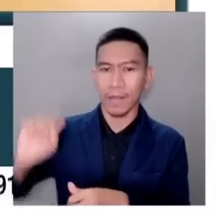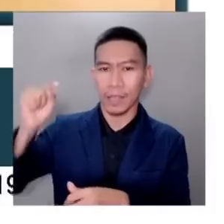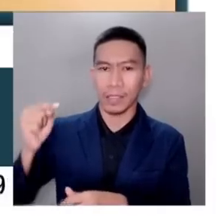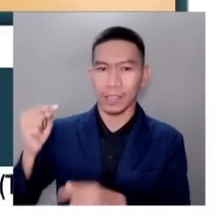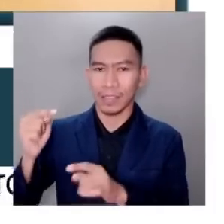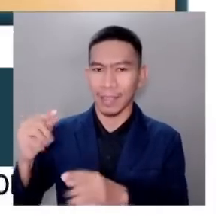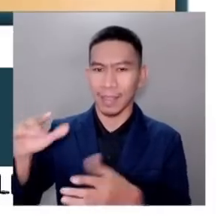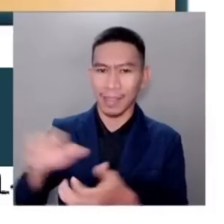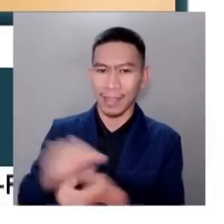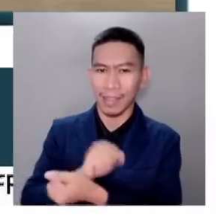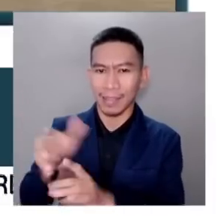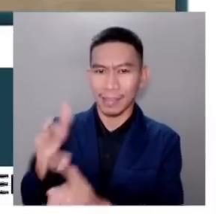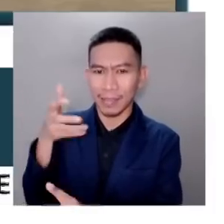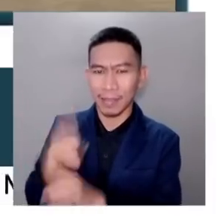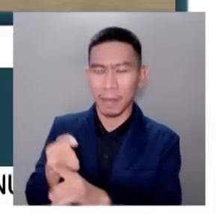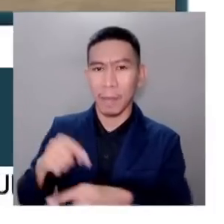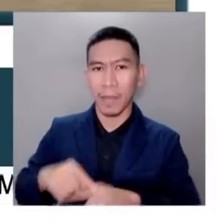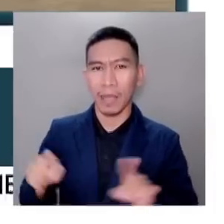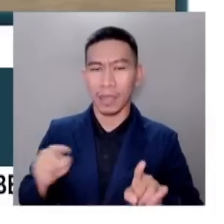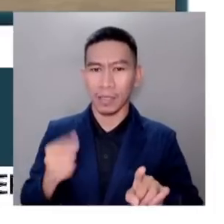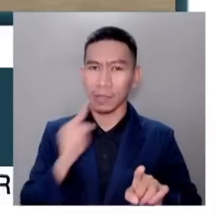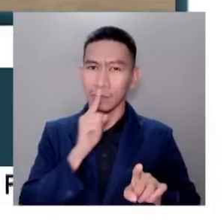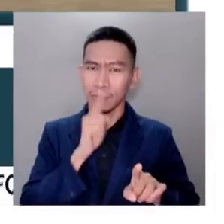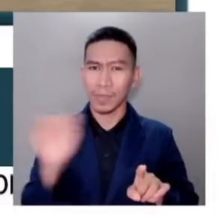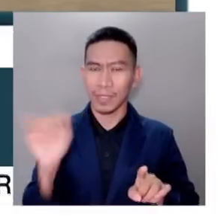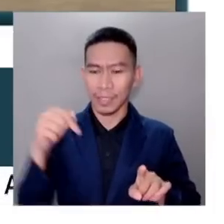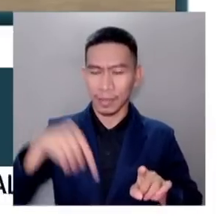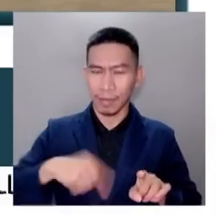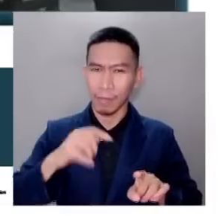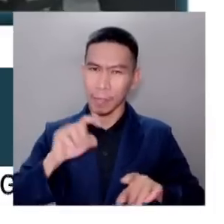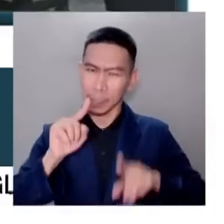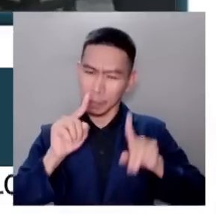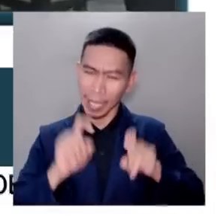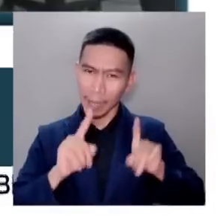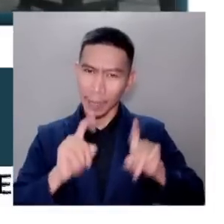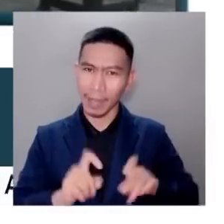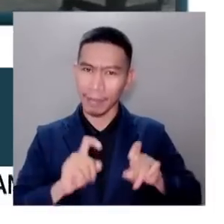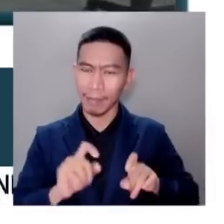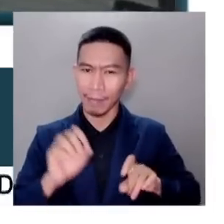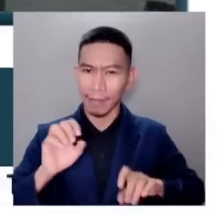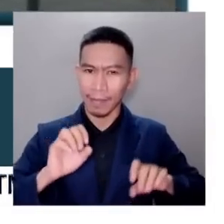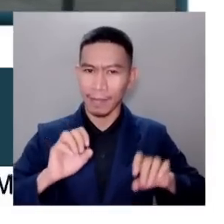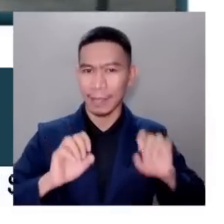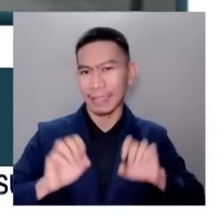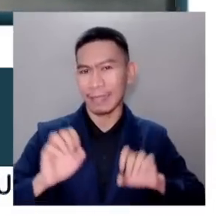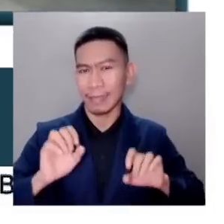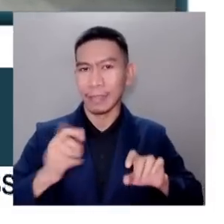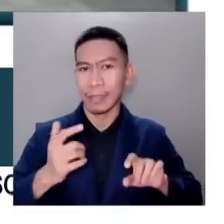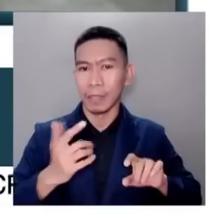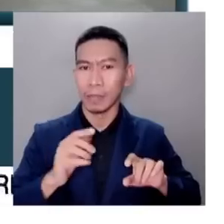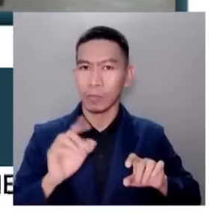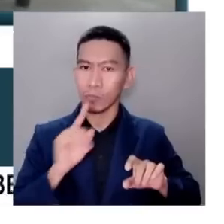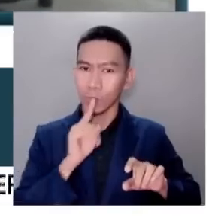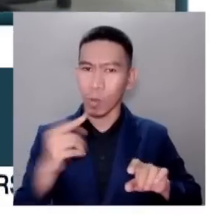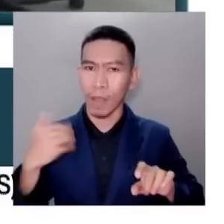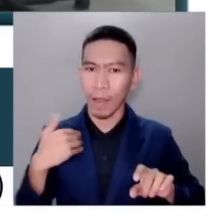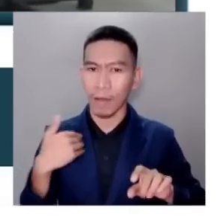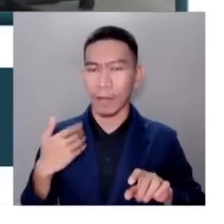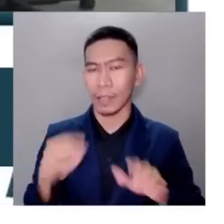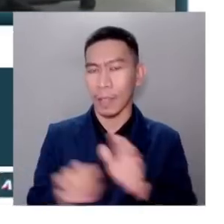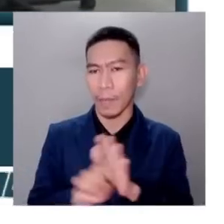us a petri dish, right, where these kinds of tactics of mass manipulation, where in one case, for